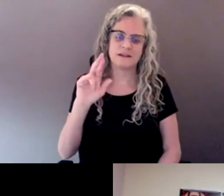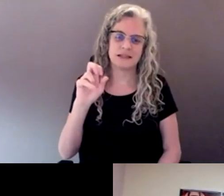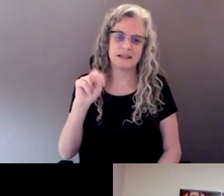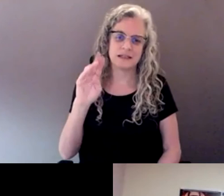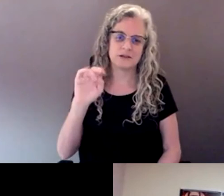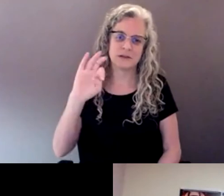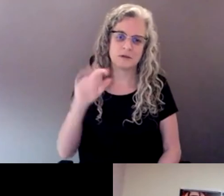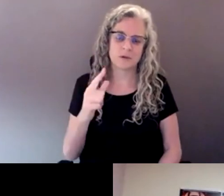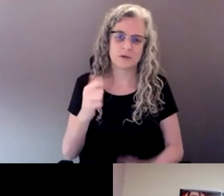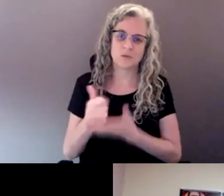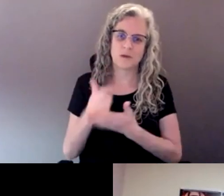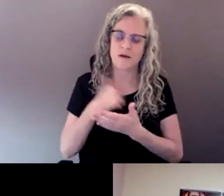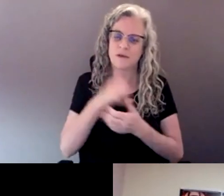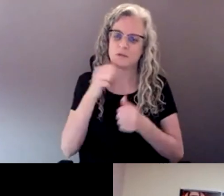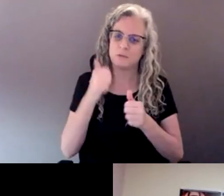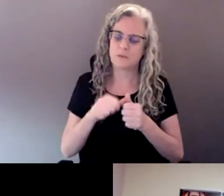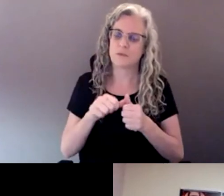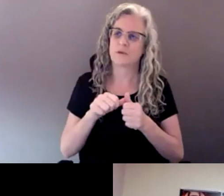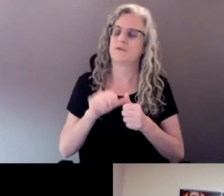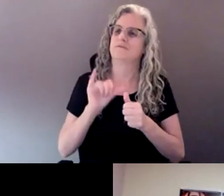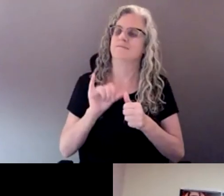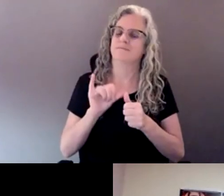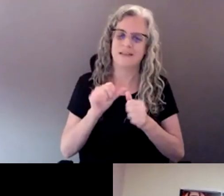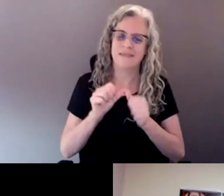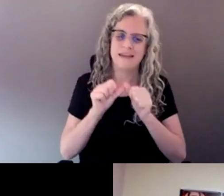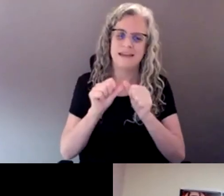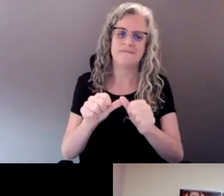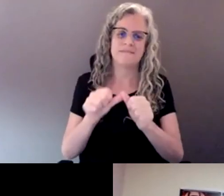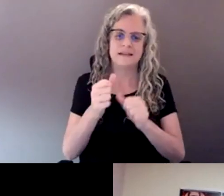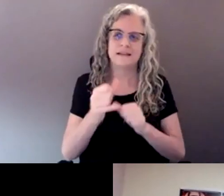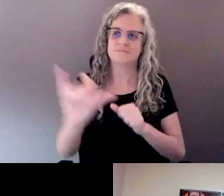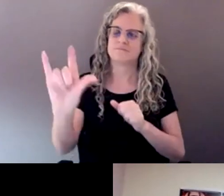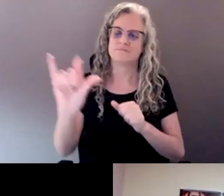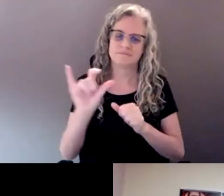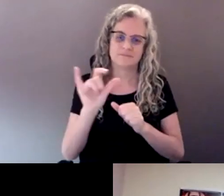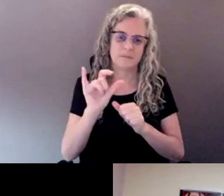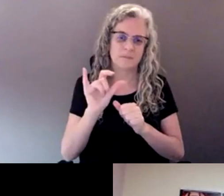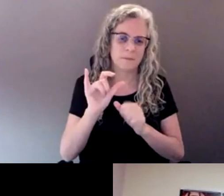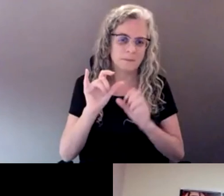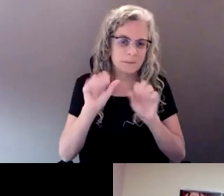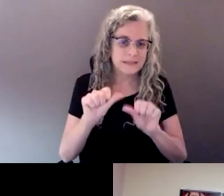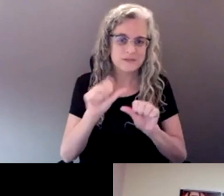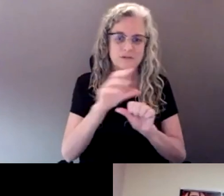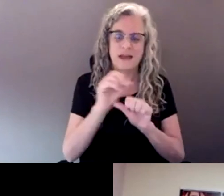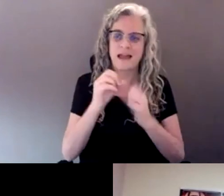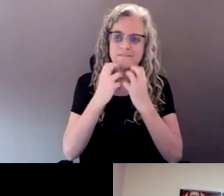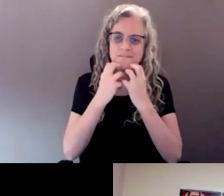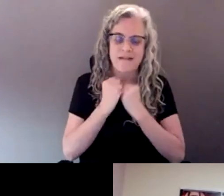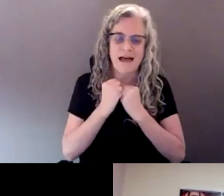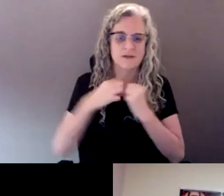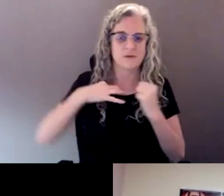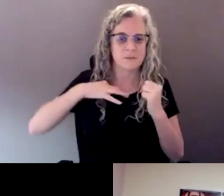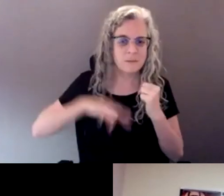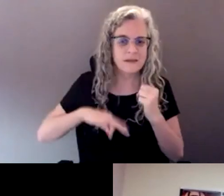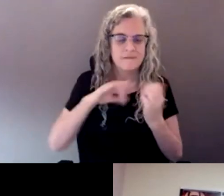us about the infinite potential and the infinite value of studying history and trying to